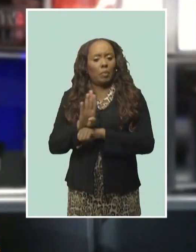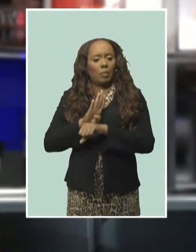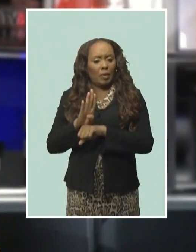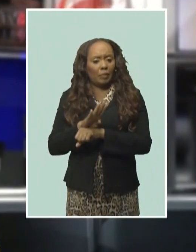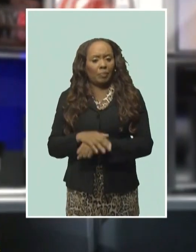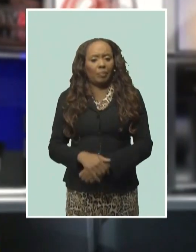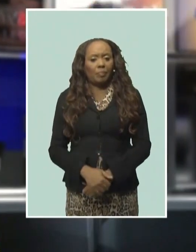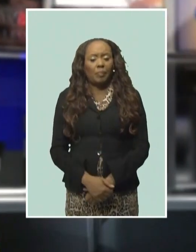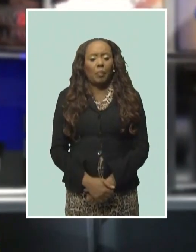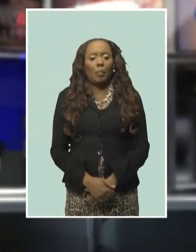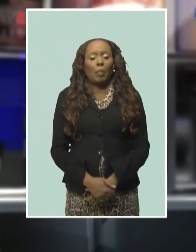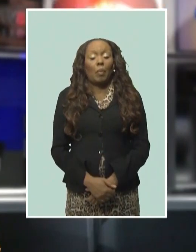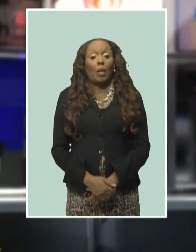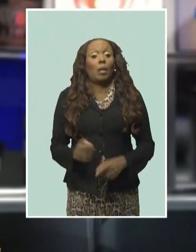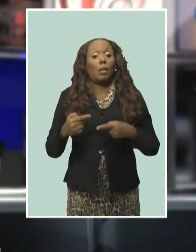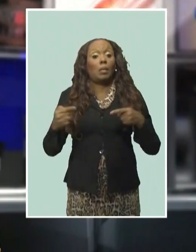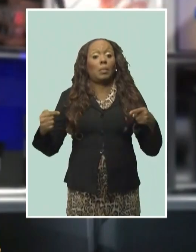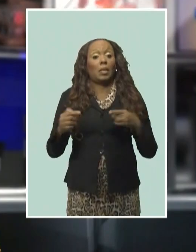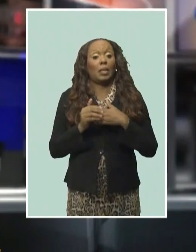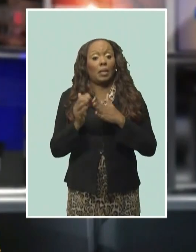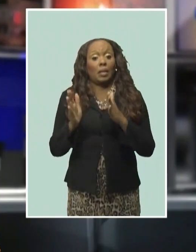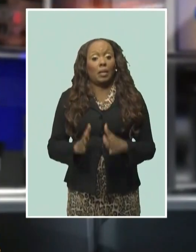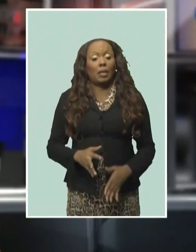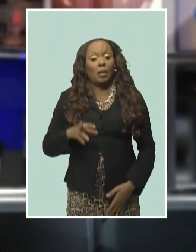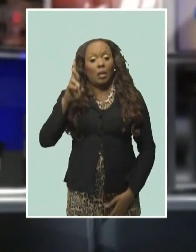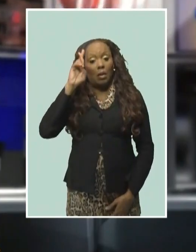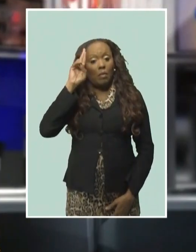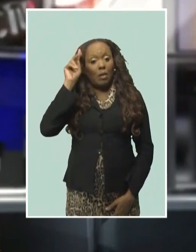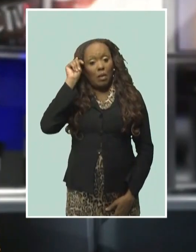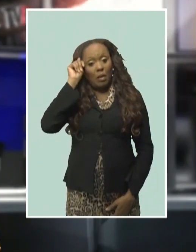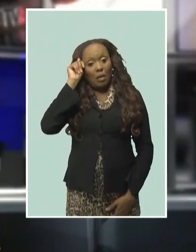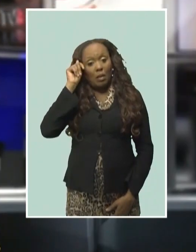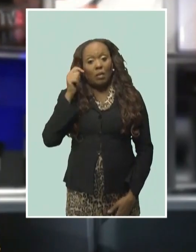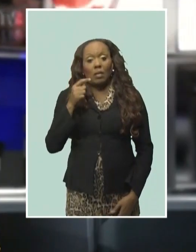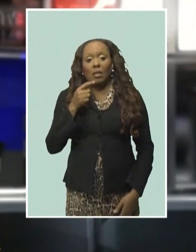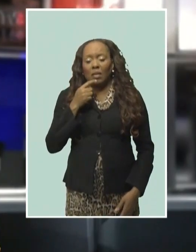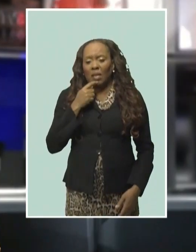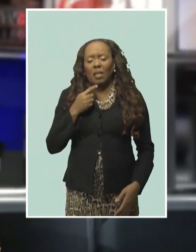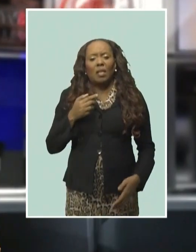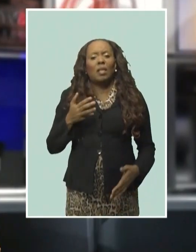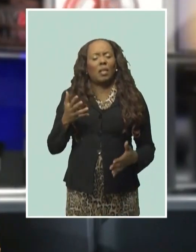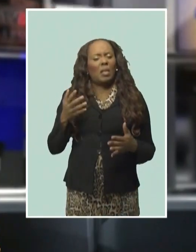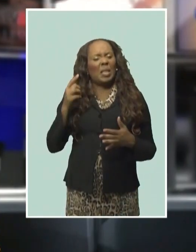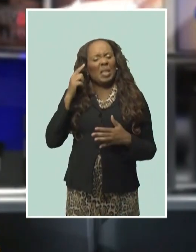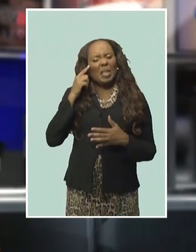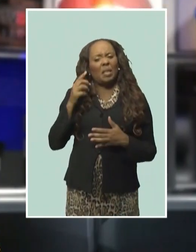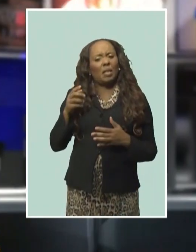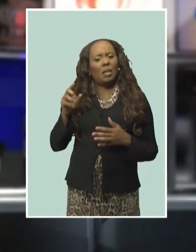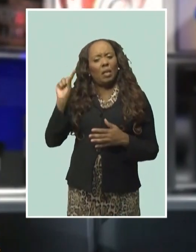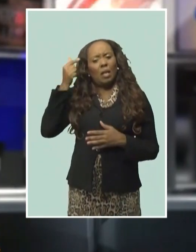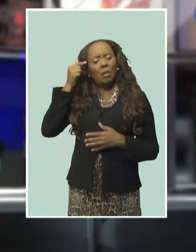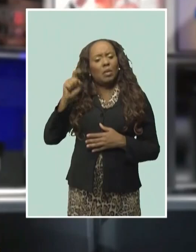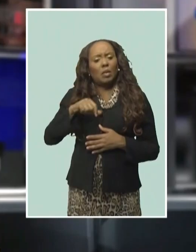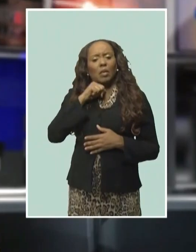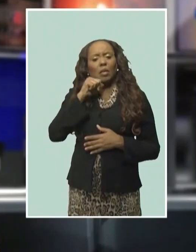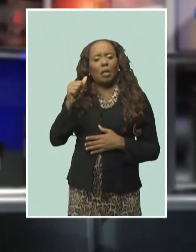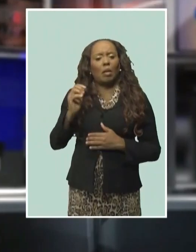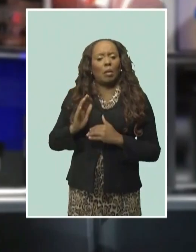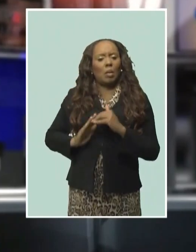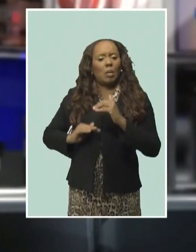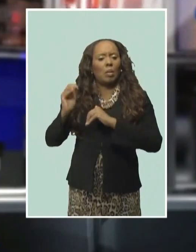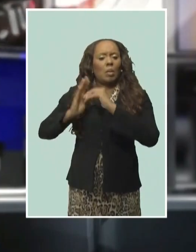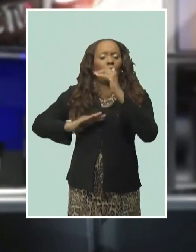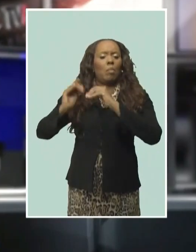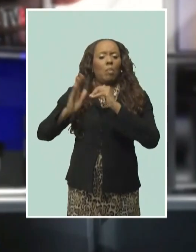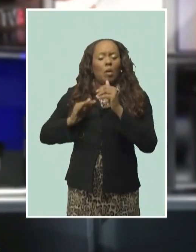government reconsider its plan to construct 13 mini stadia. He believes it would be more feasible to have 3 or 4 facilities